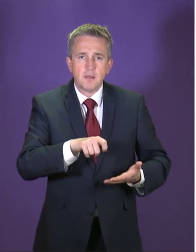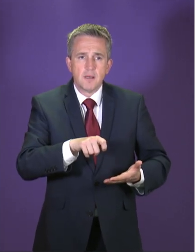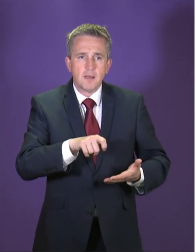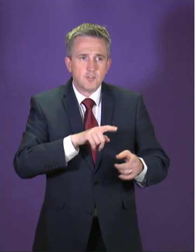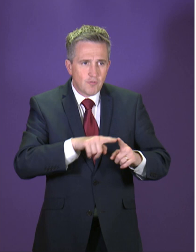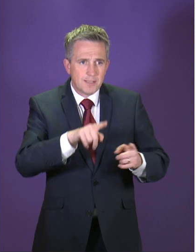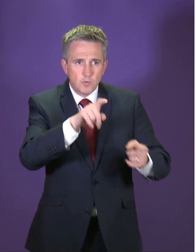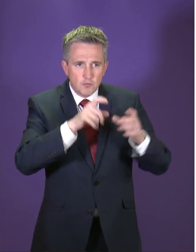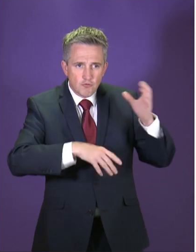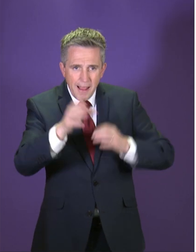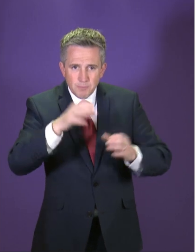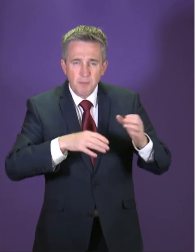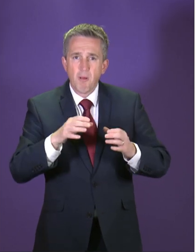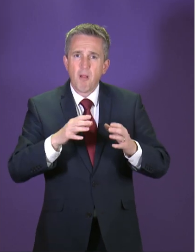in